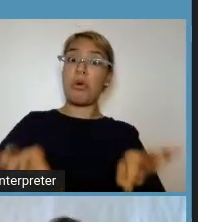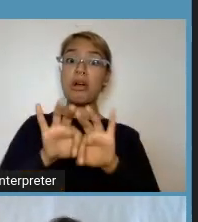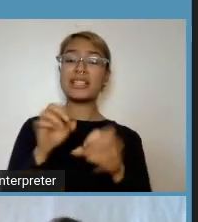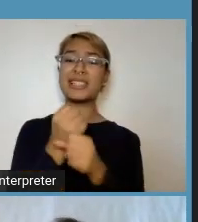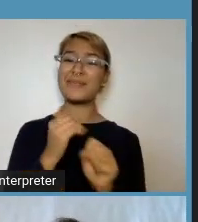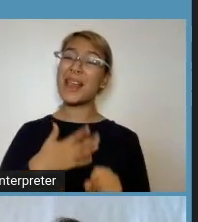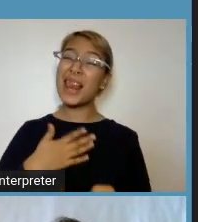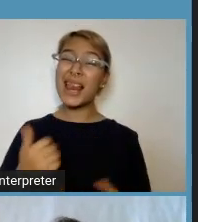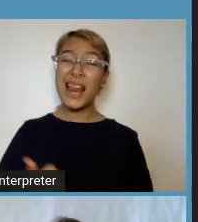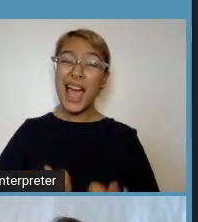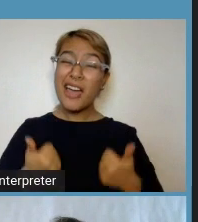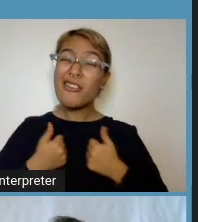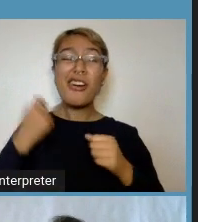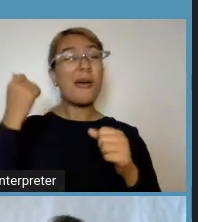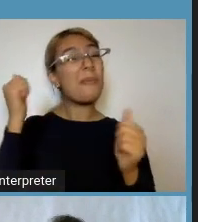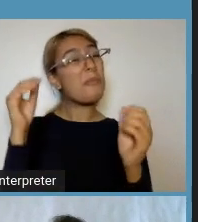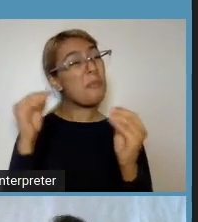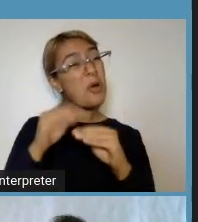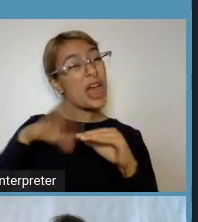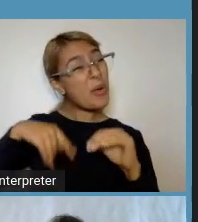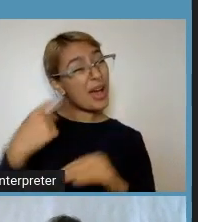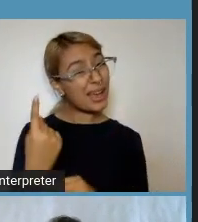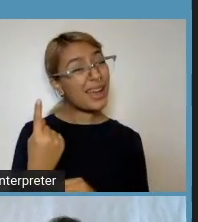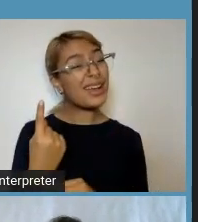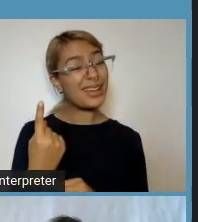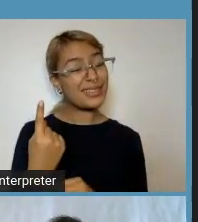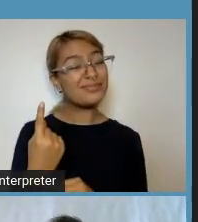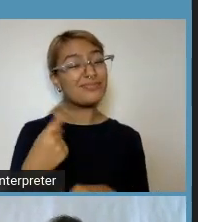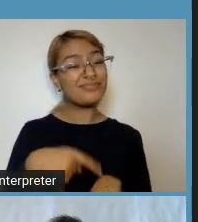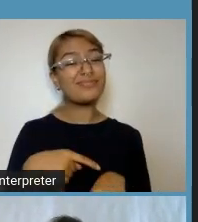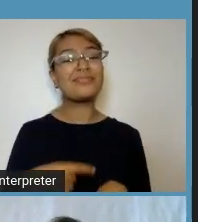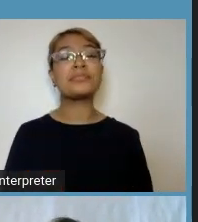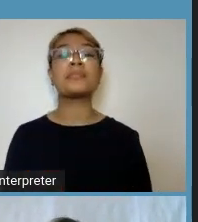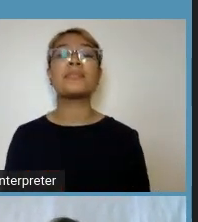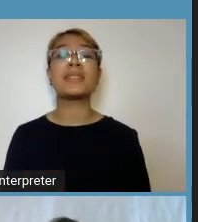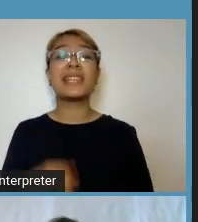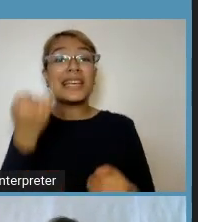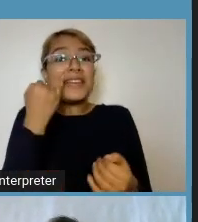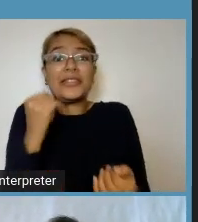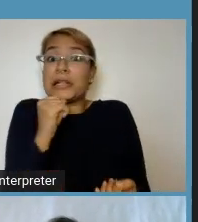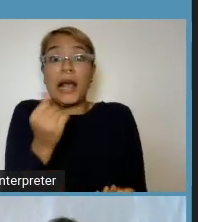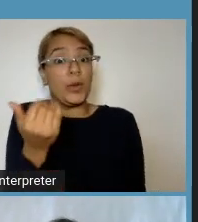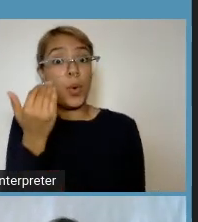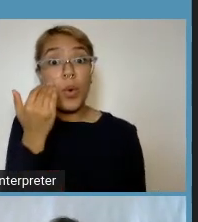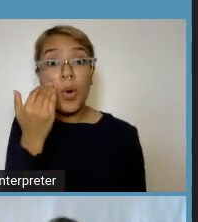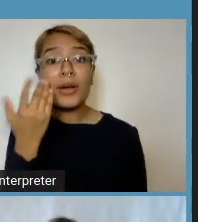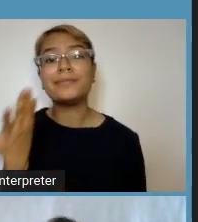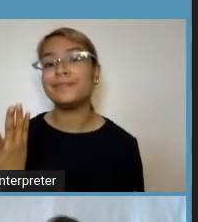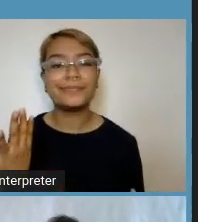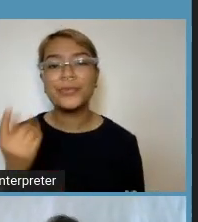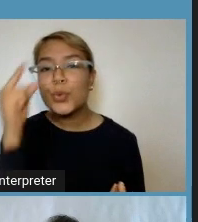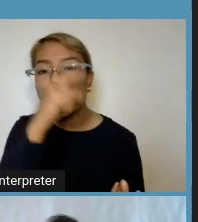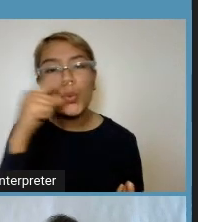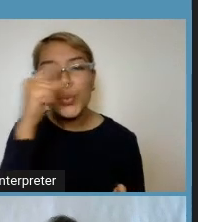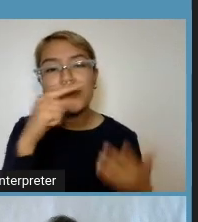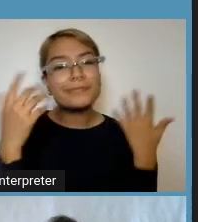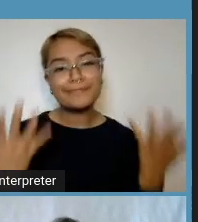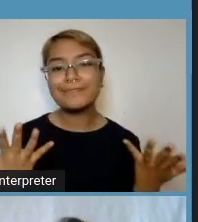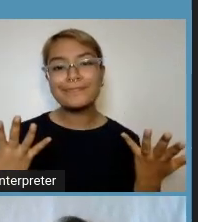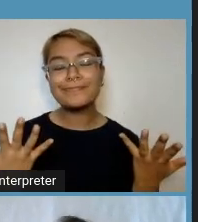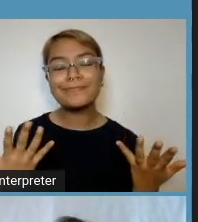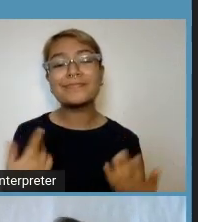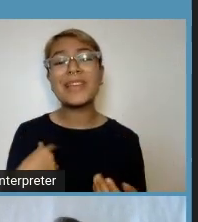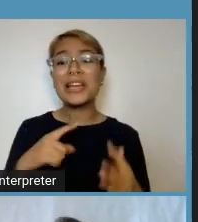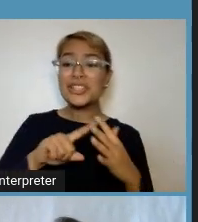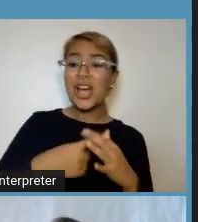life more than once. And of course, when in doubt, Google it. I started with every free and